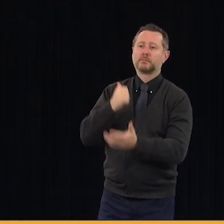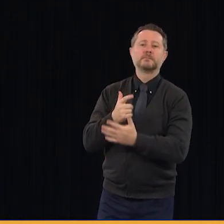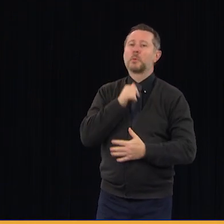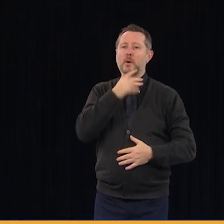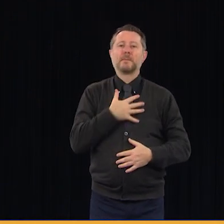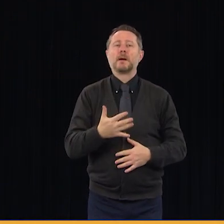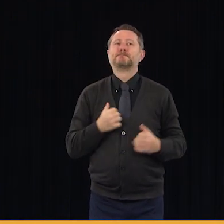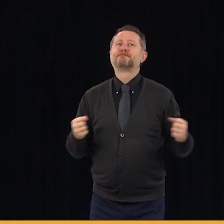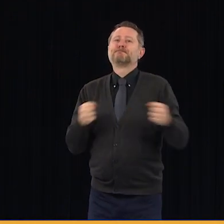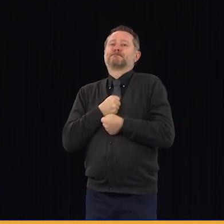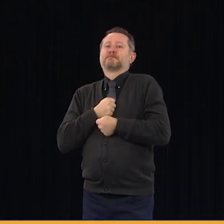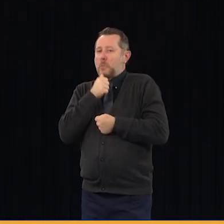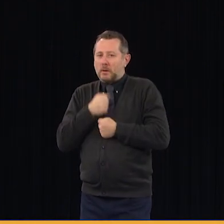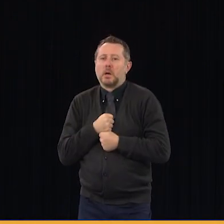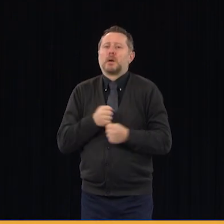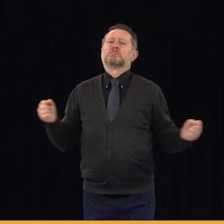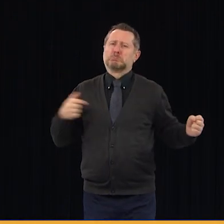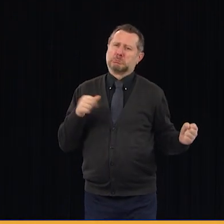need help,